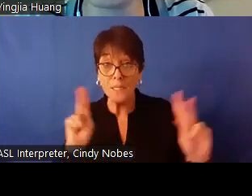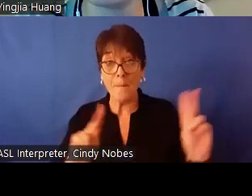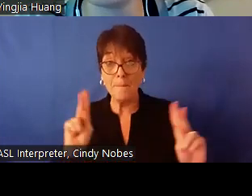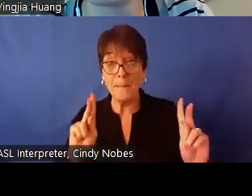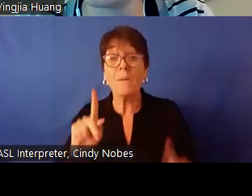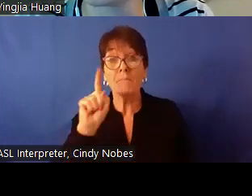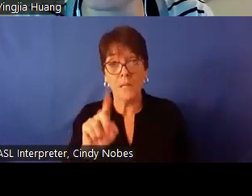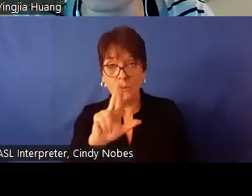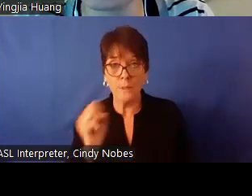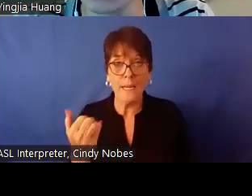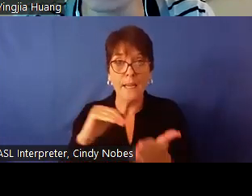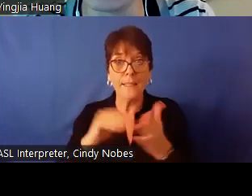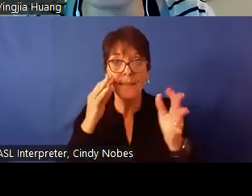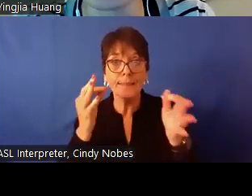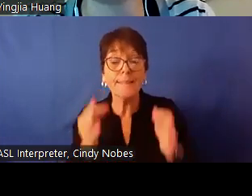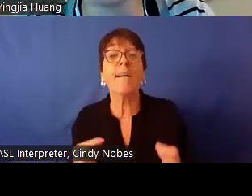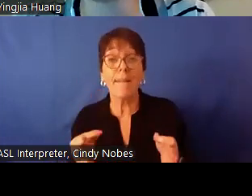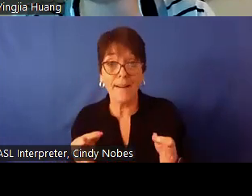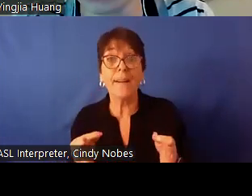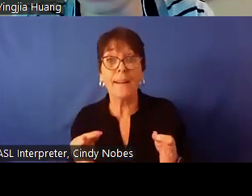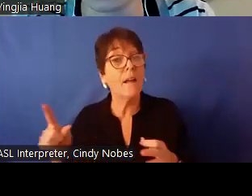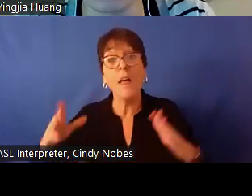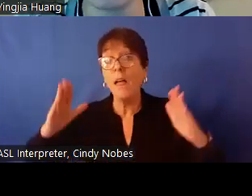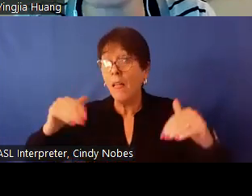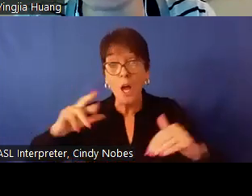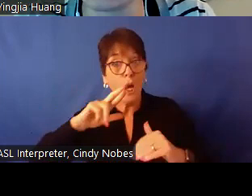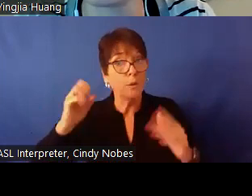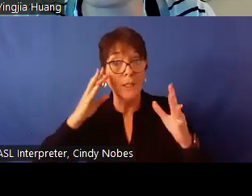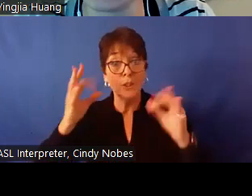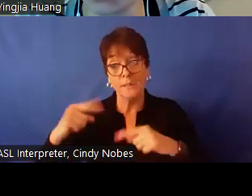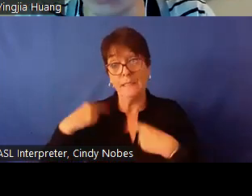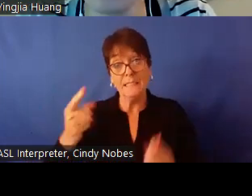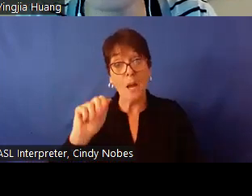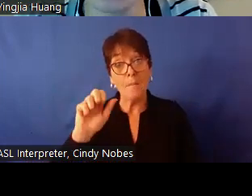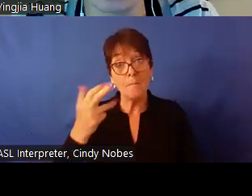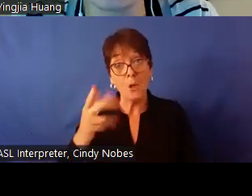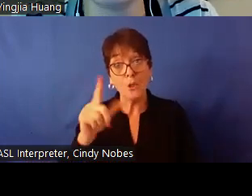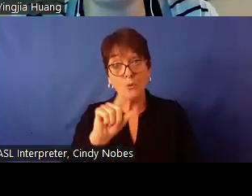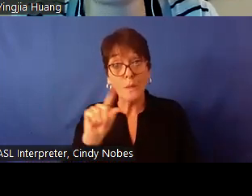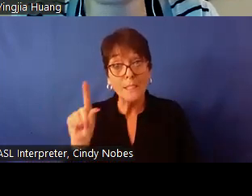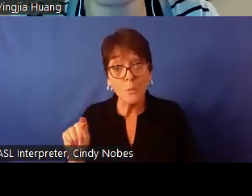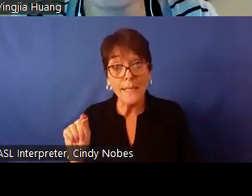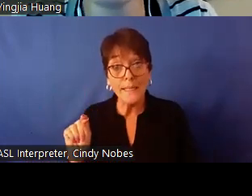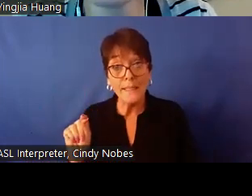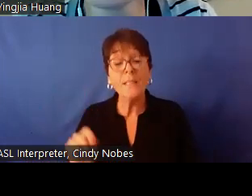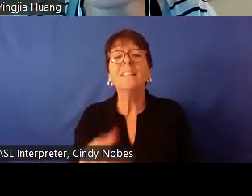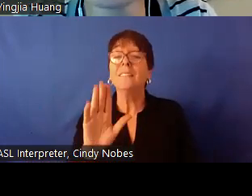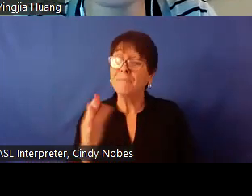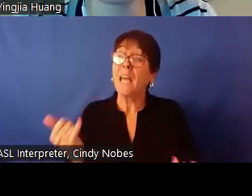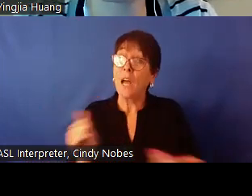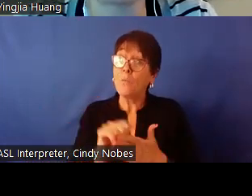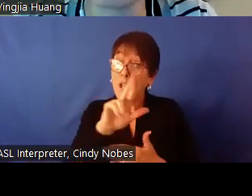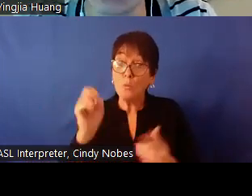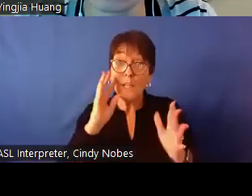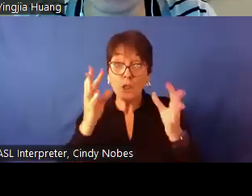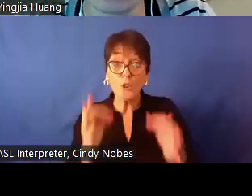individuals will need to be redetermined. They have not been redetermined since March of 2020. And with the